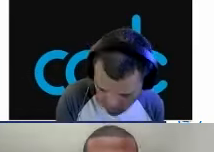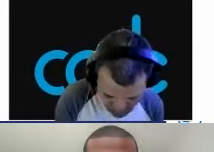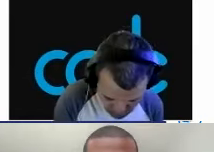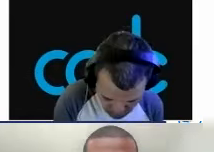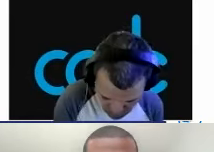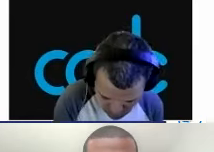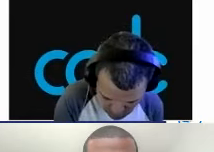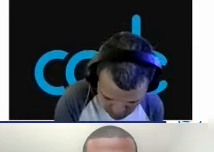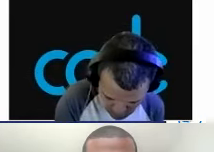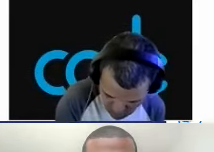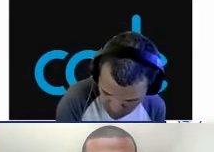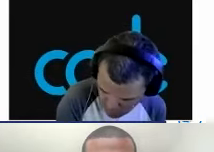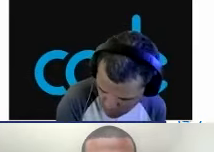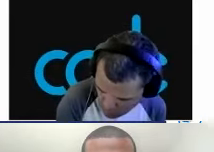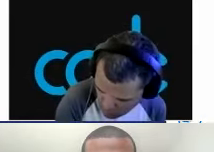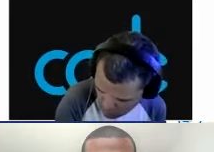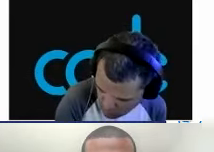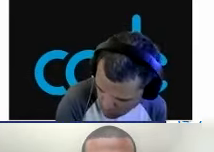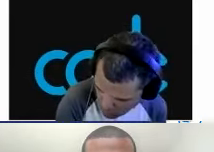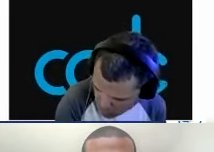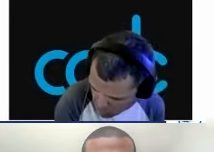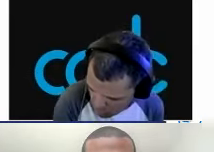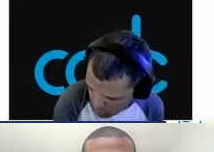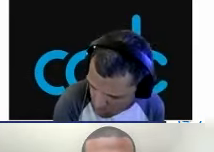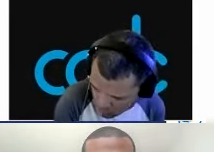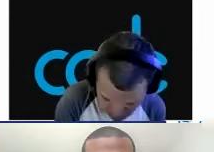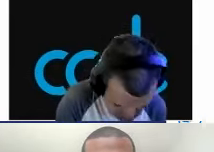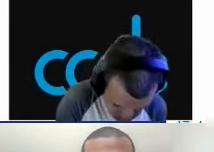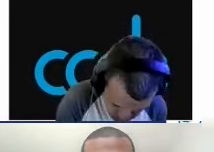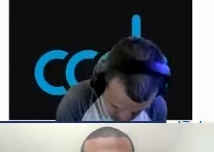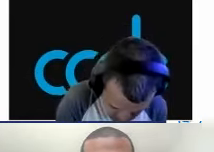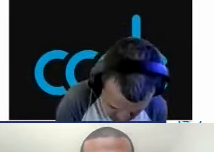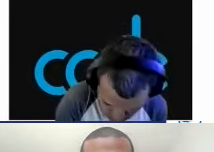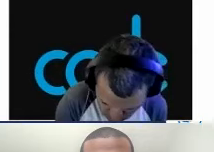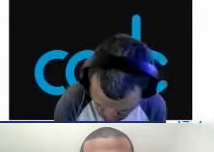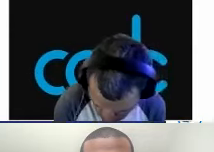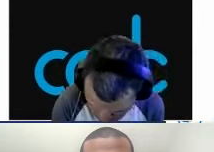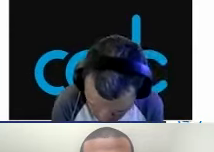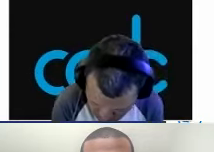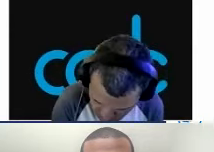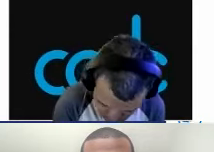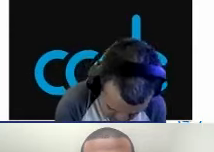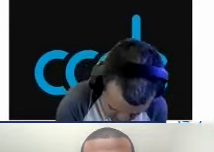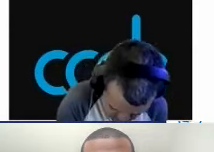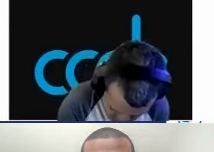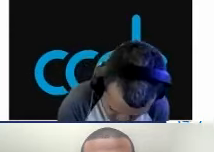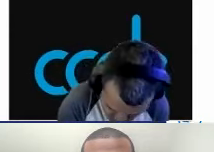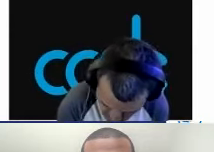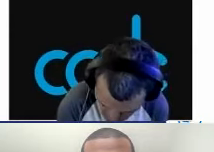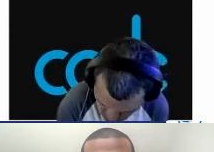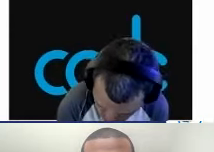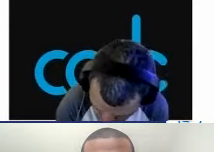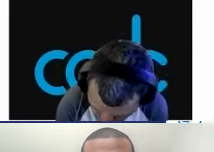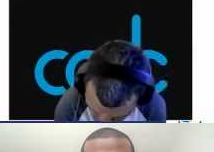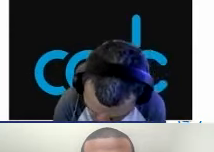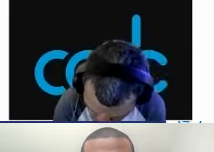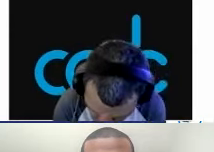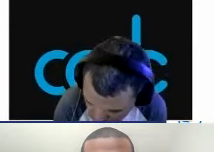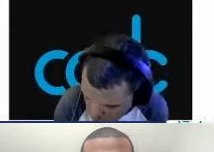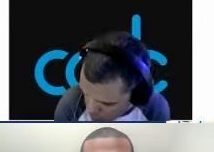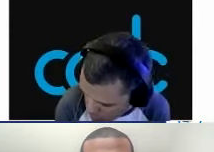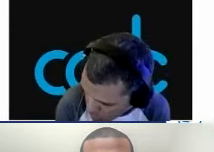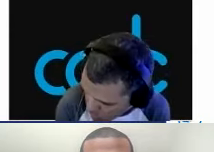be covered in data collection. So Janelle from HICPUF, the Native American population, concurs with this